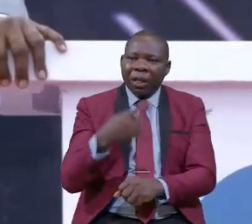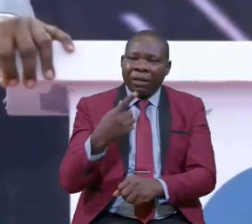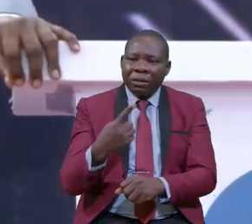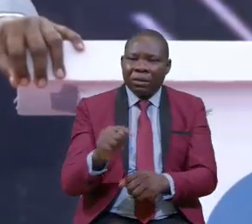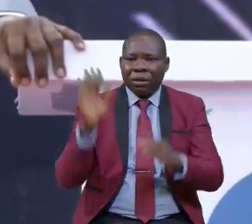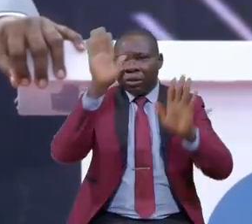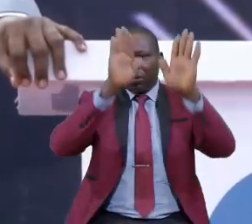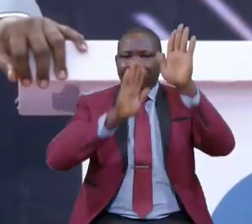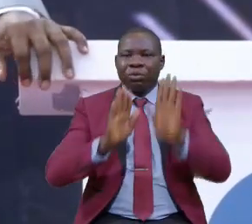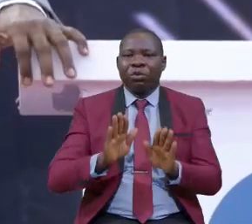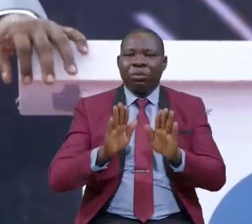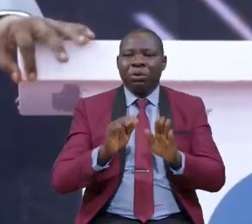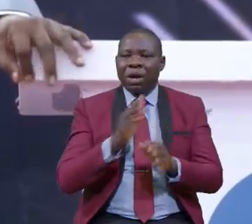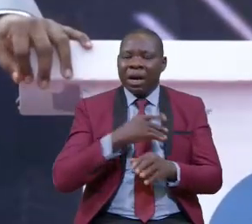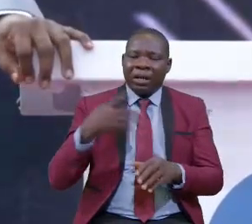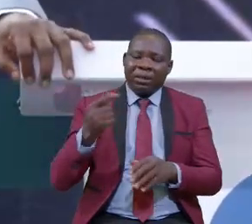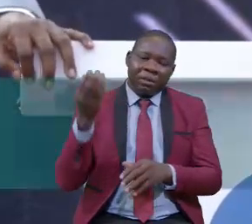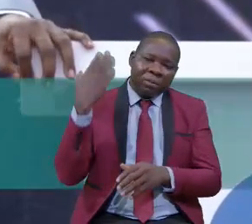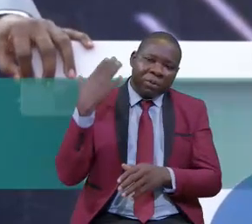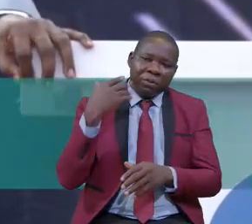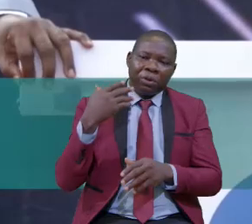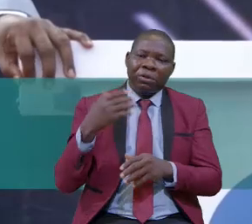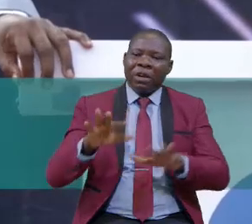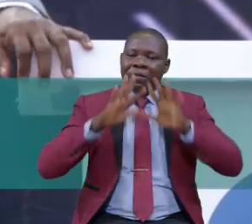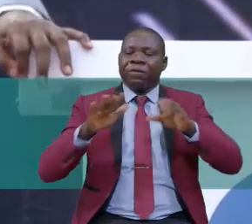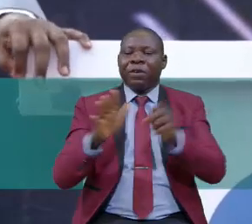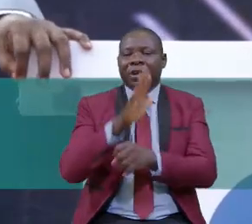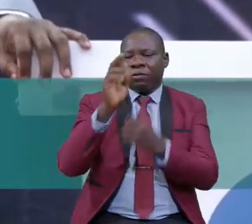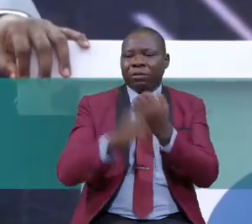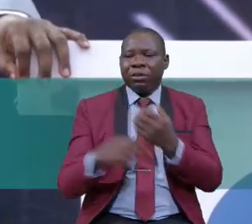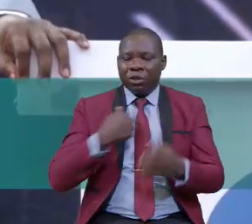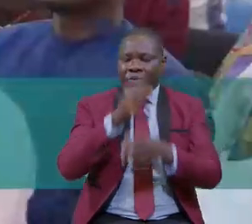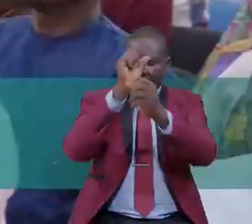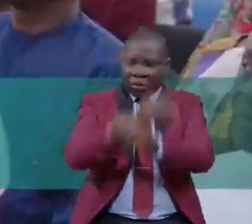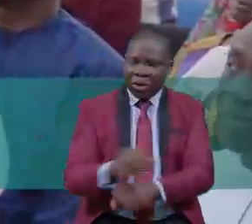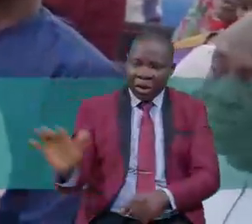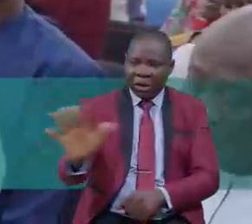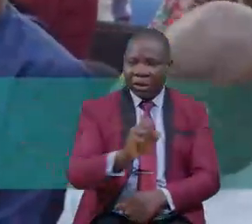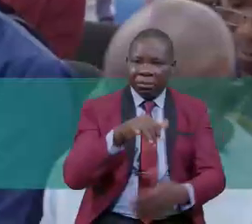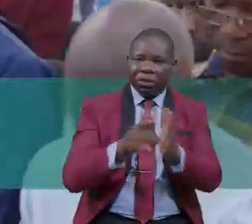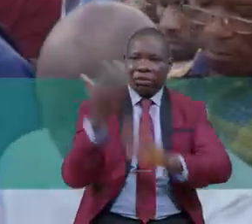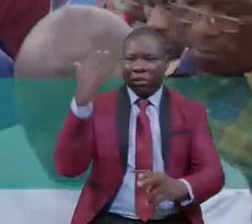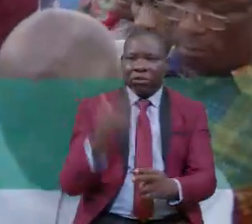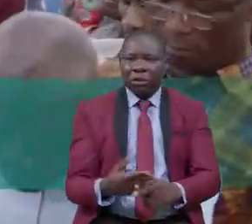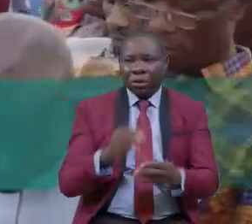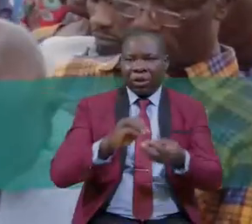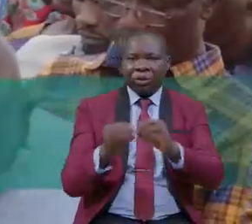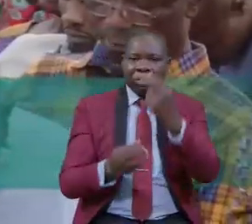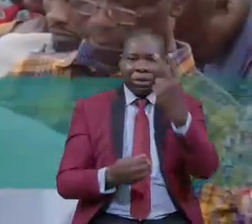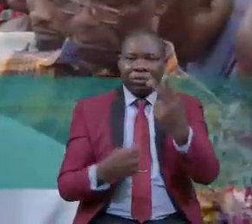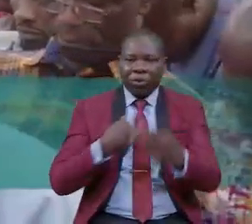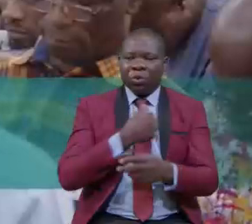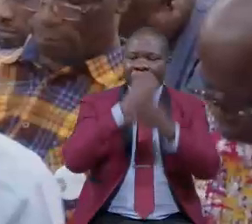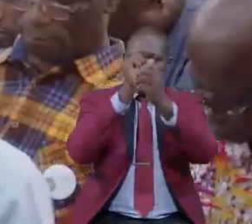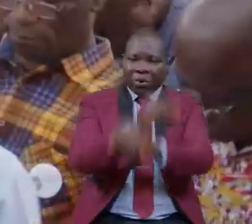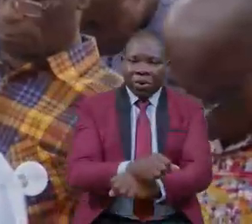the previous fearfulness. We conquer them in Jesus' name. Amen. Number two, we conquer failure and